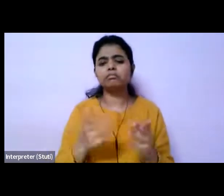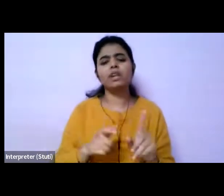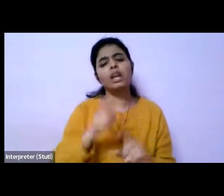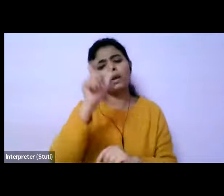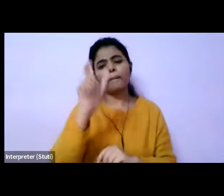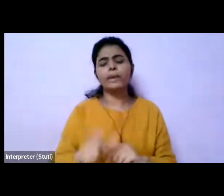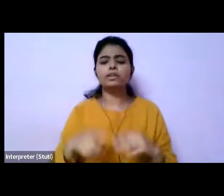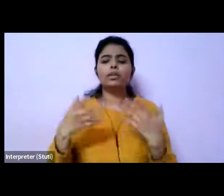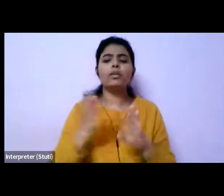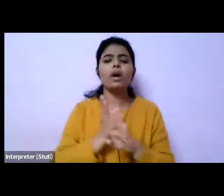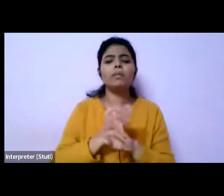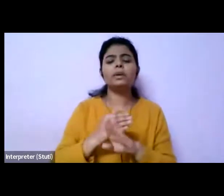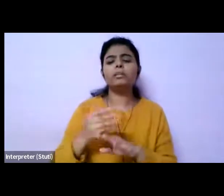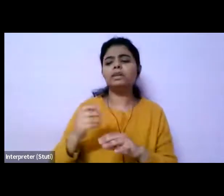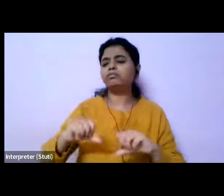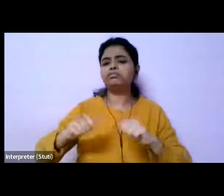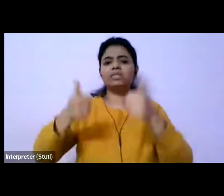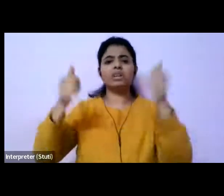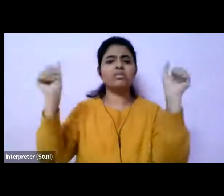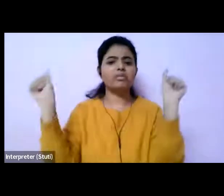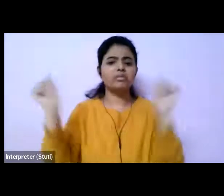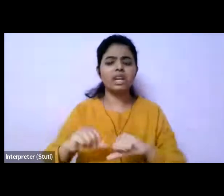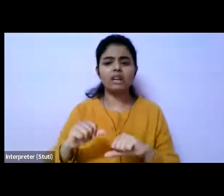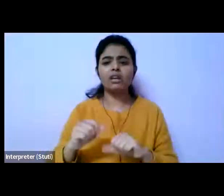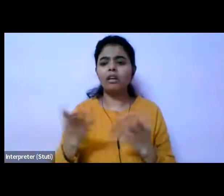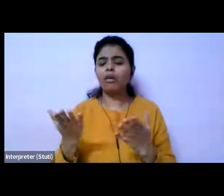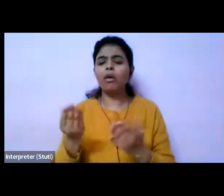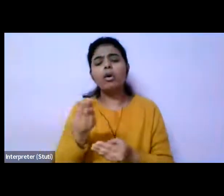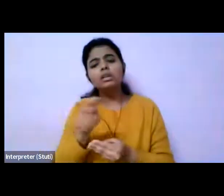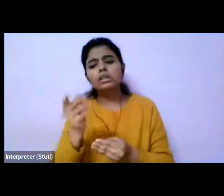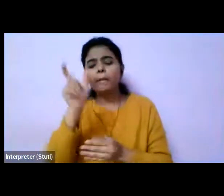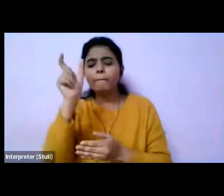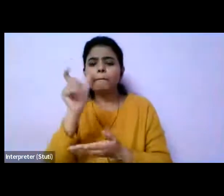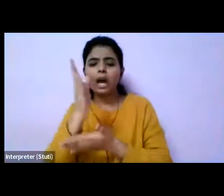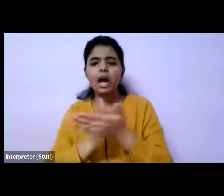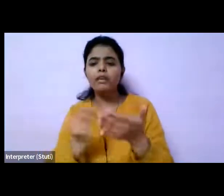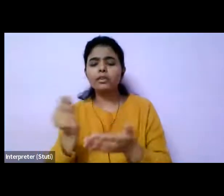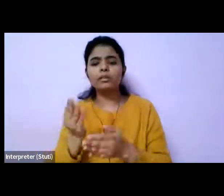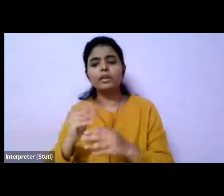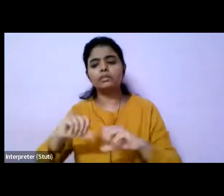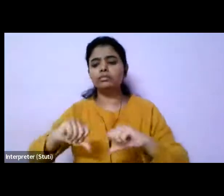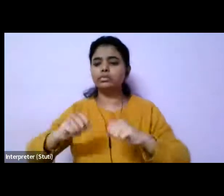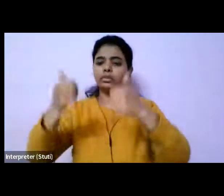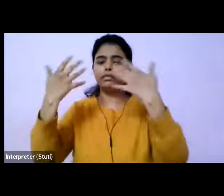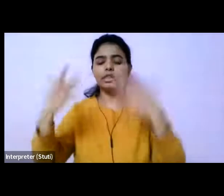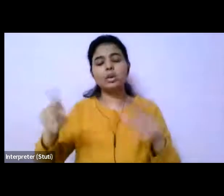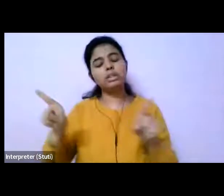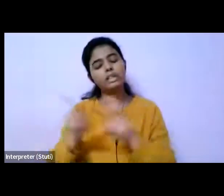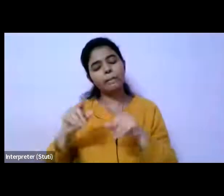were unsuccessful, to some more recent that are successful and still continuing